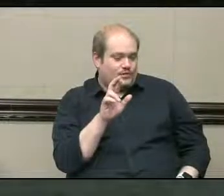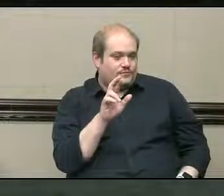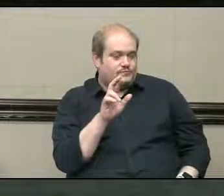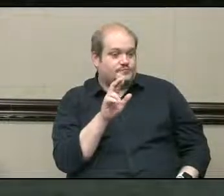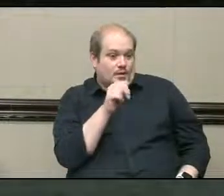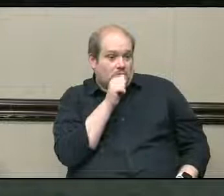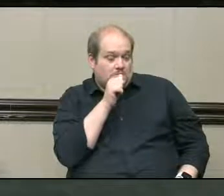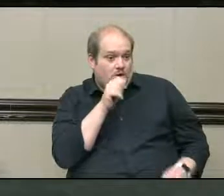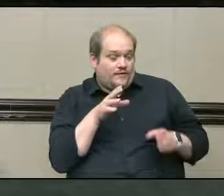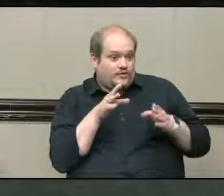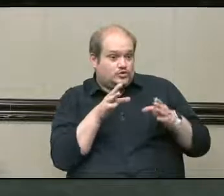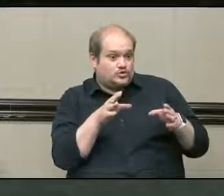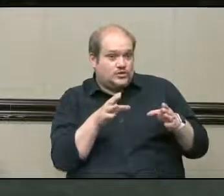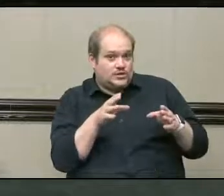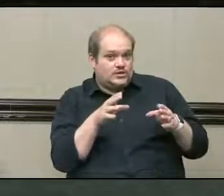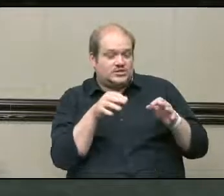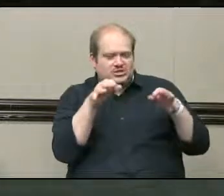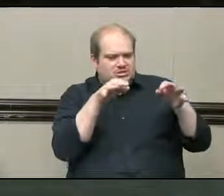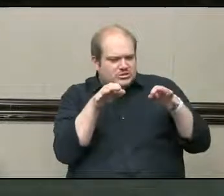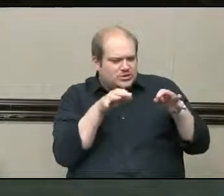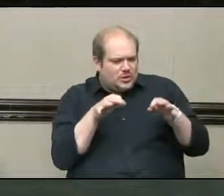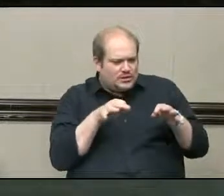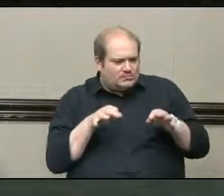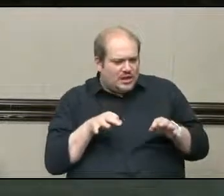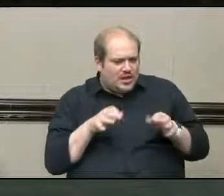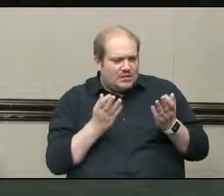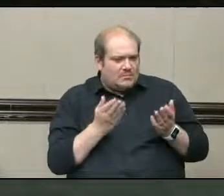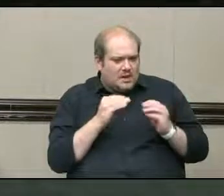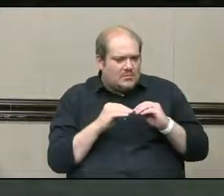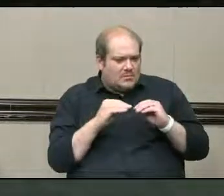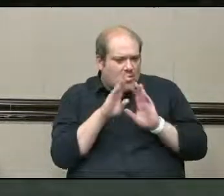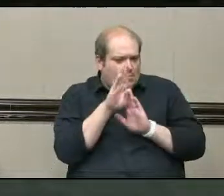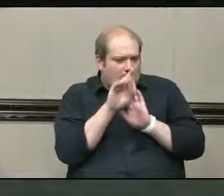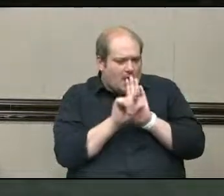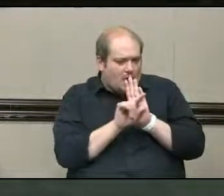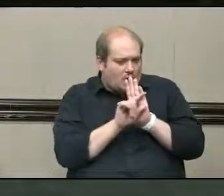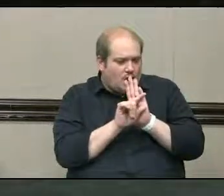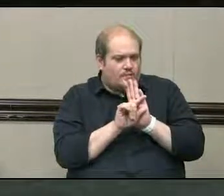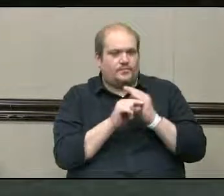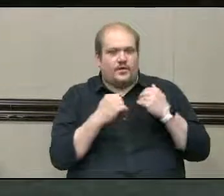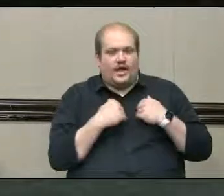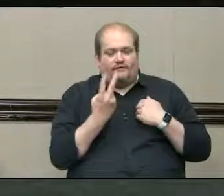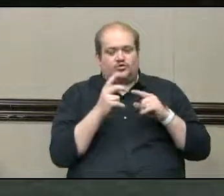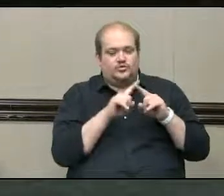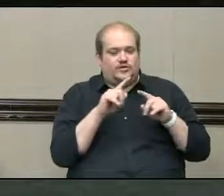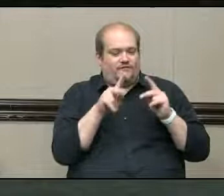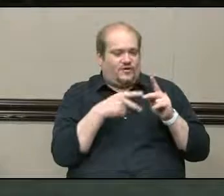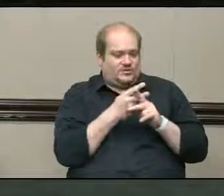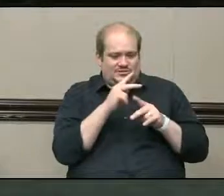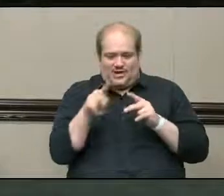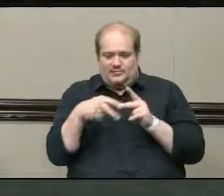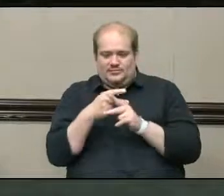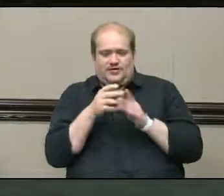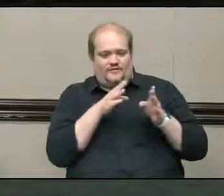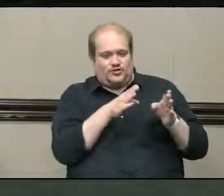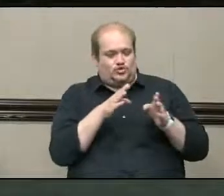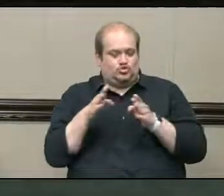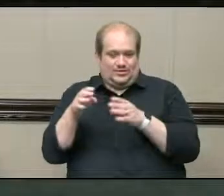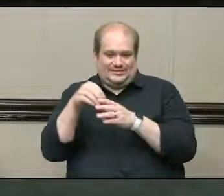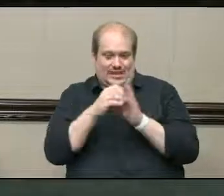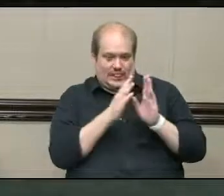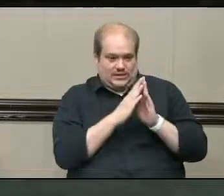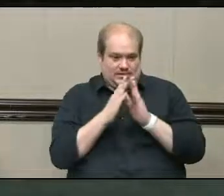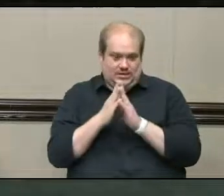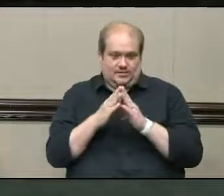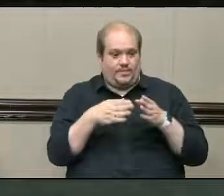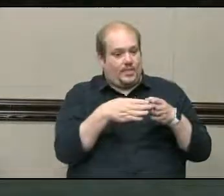They are, just to explain a little bit of maybe more background behind that, you have 2 different types of streets in the